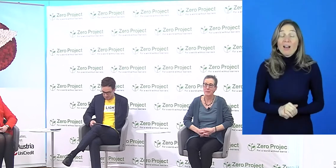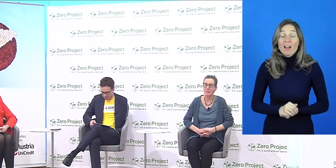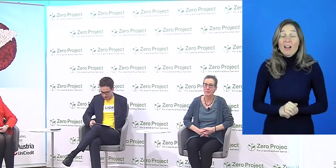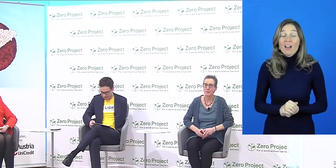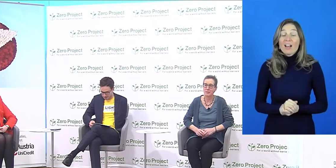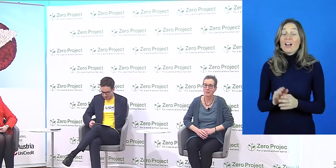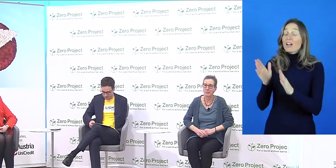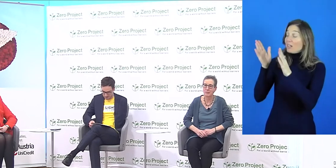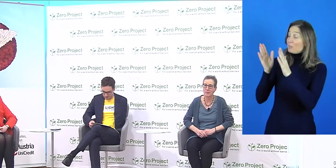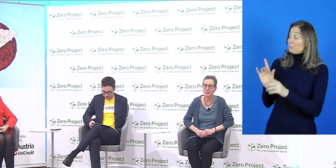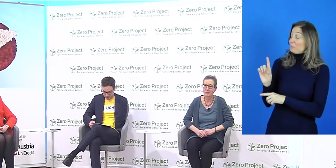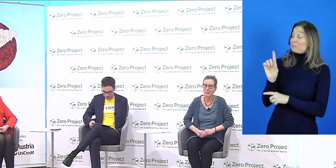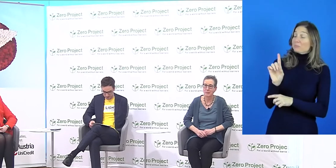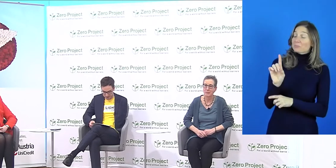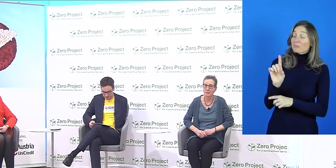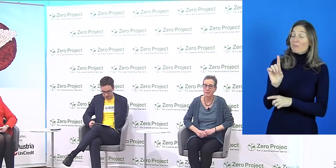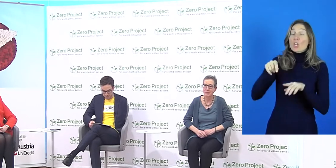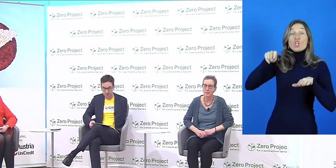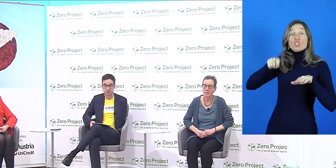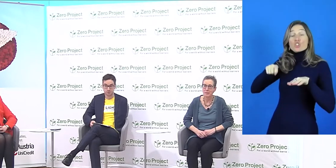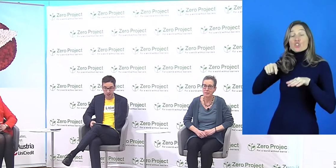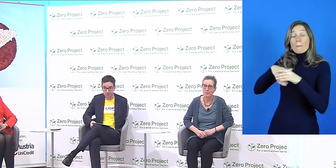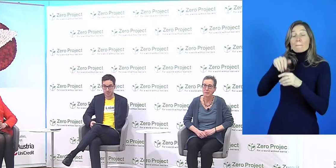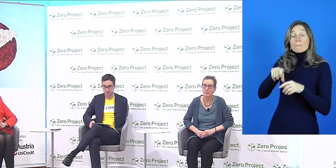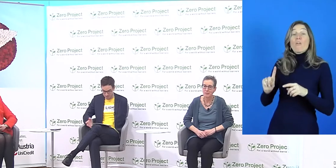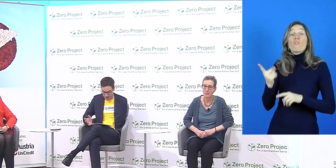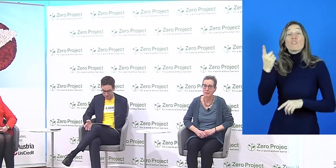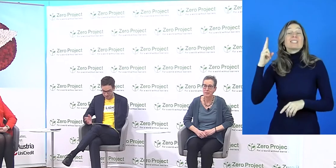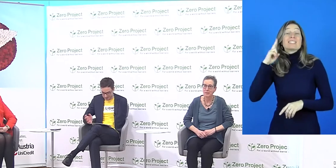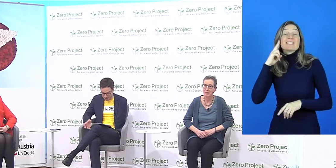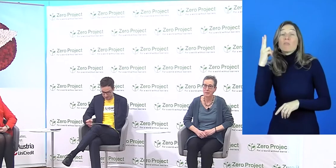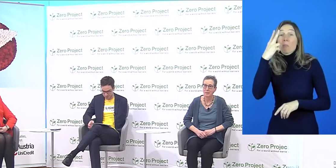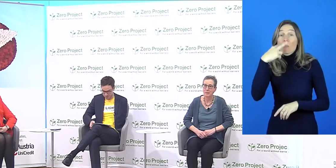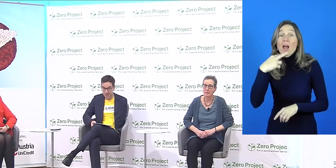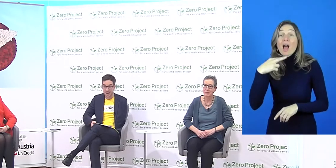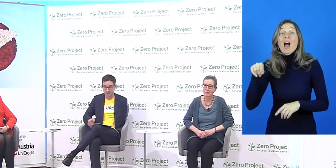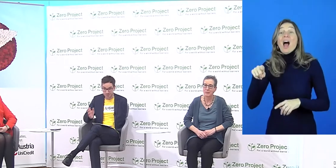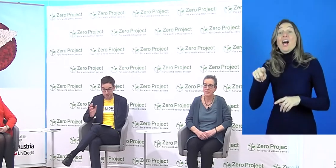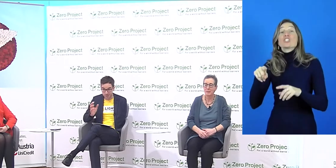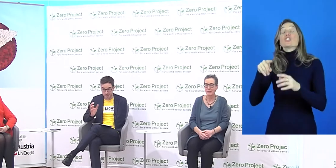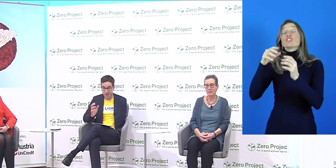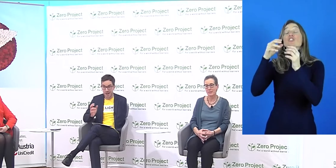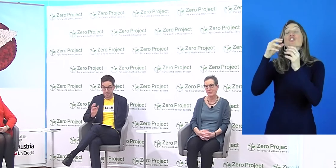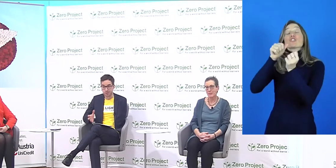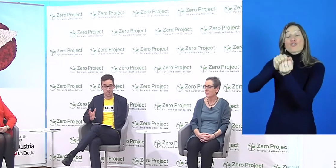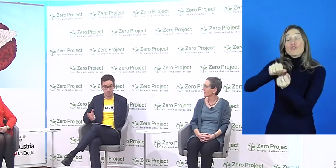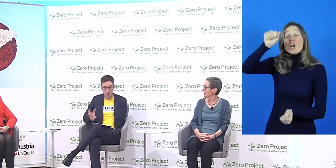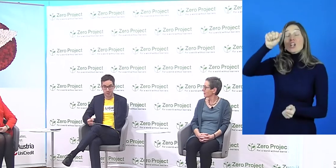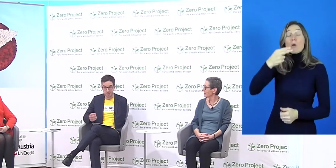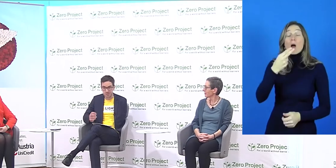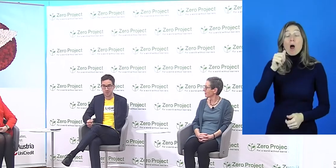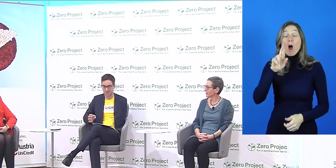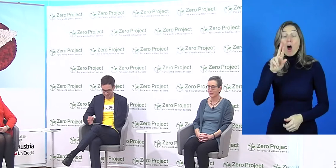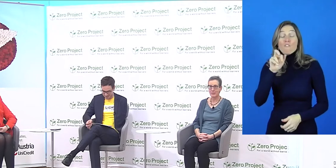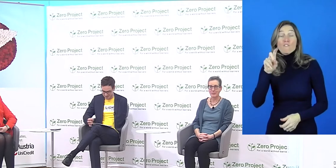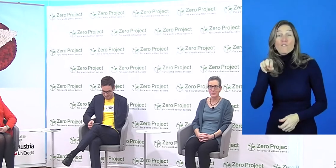jury member, Haben Girma. She's the first deafblind person to graduate from Harvard Law School, and she's absolutely a person